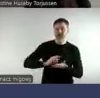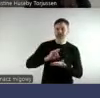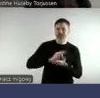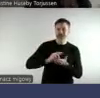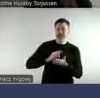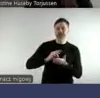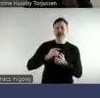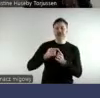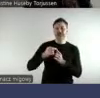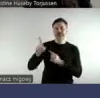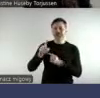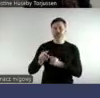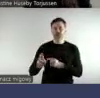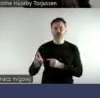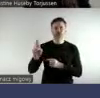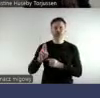So